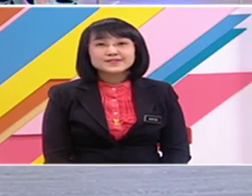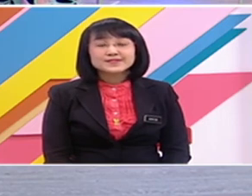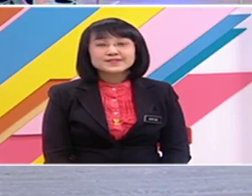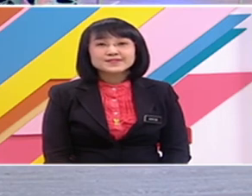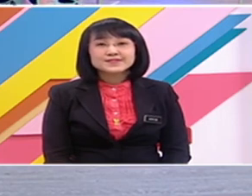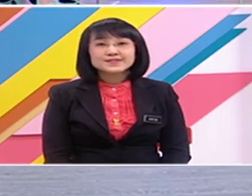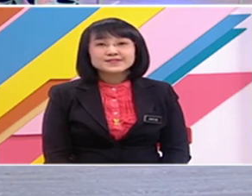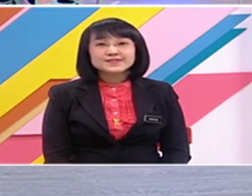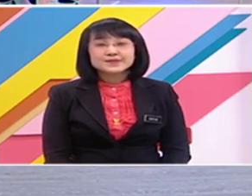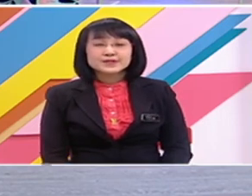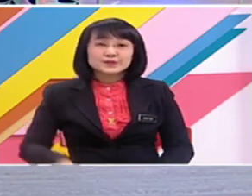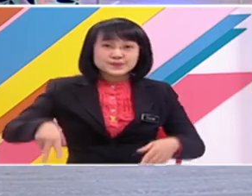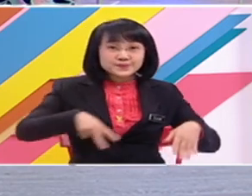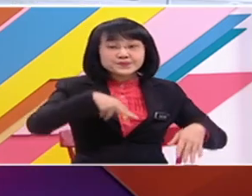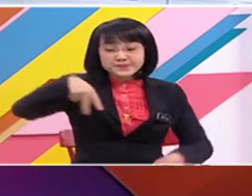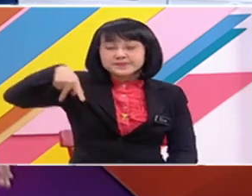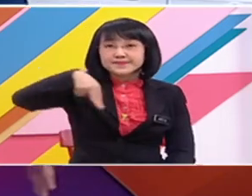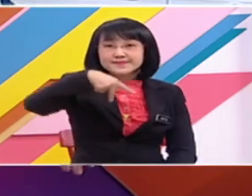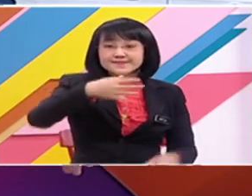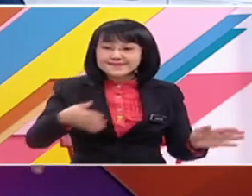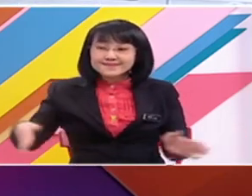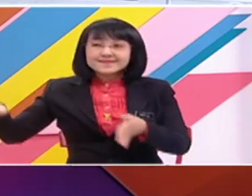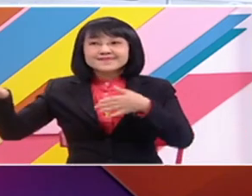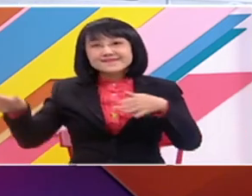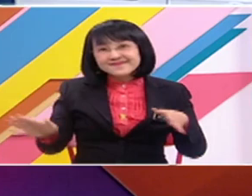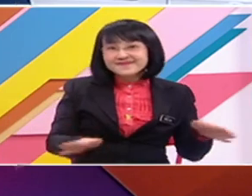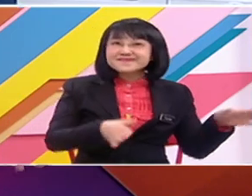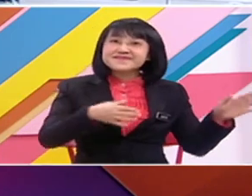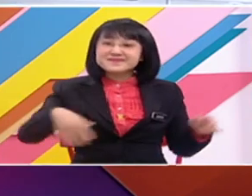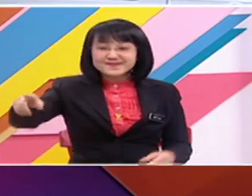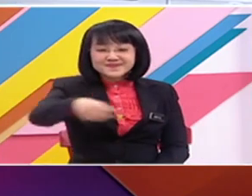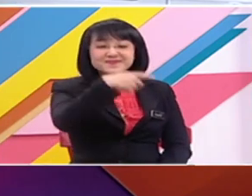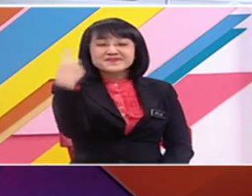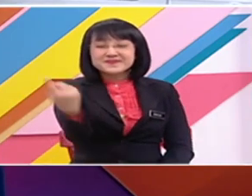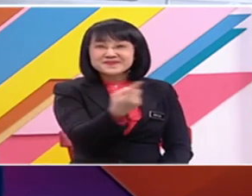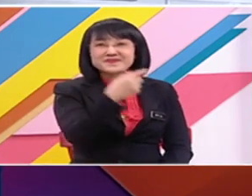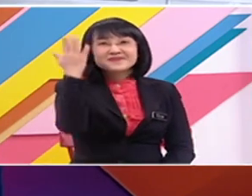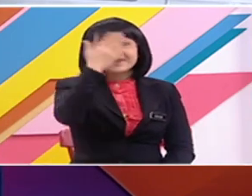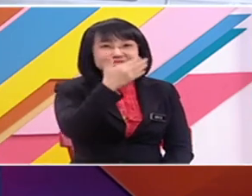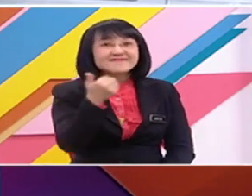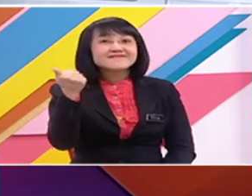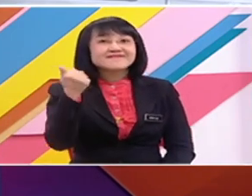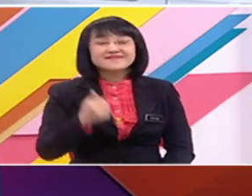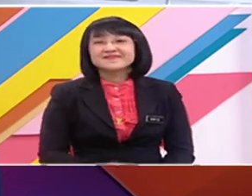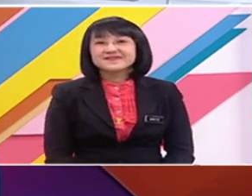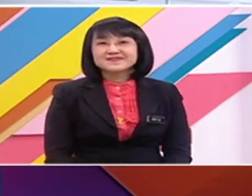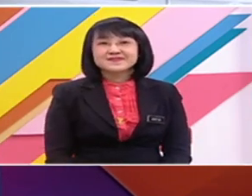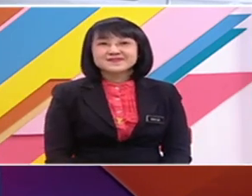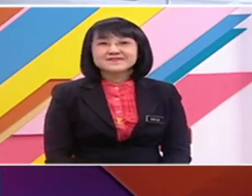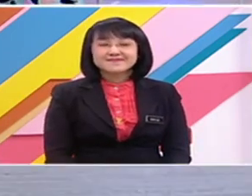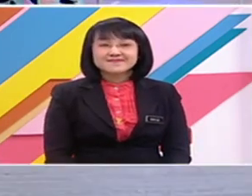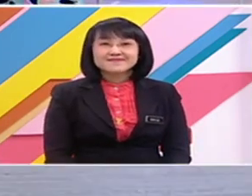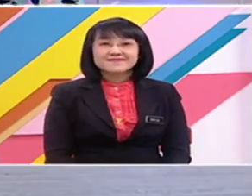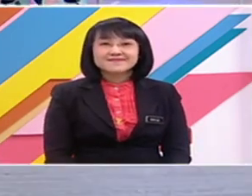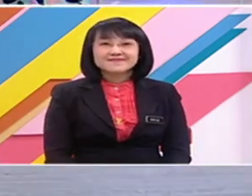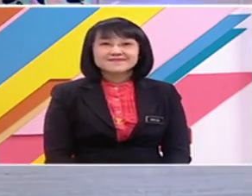movement. The movement. Okay. So nice when they are turned around. I see. Yes. So that means when you move, it also moves like